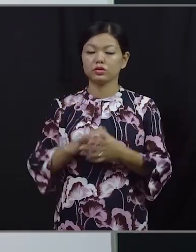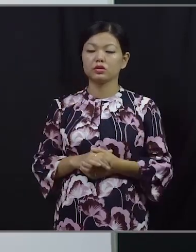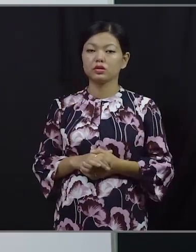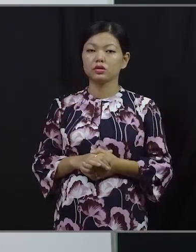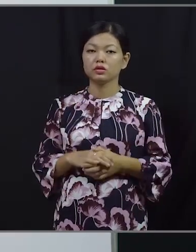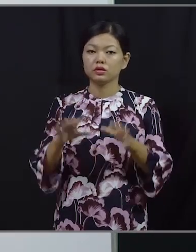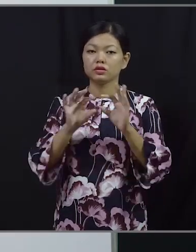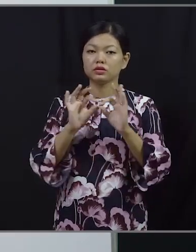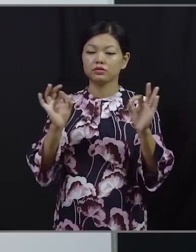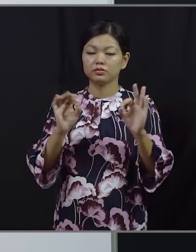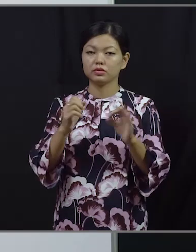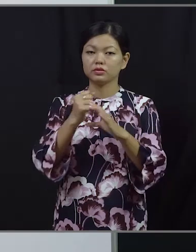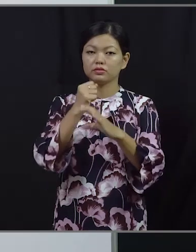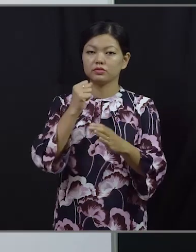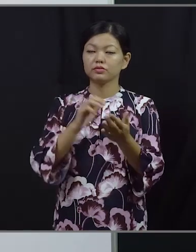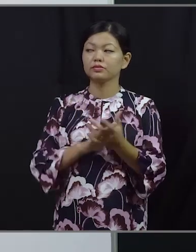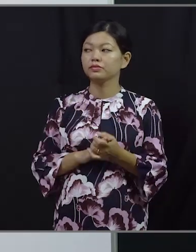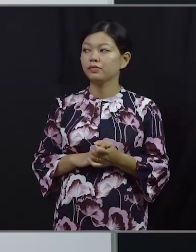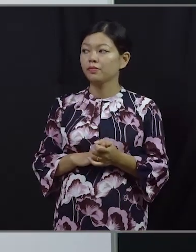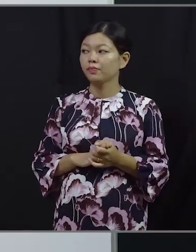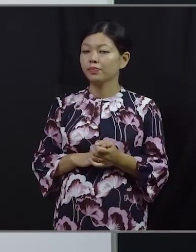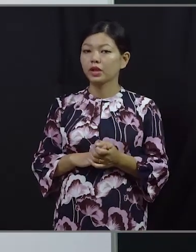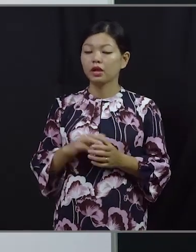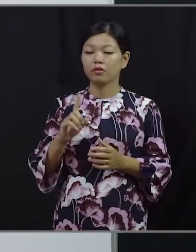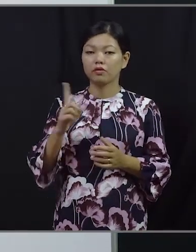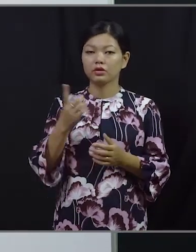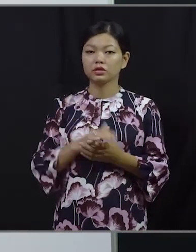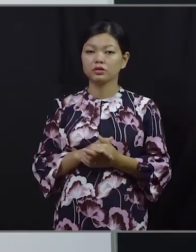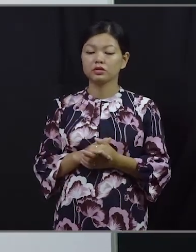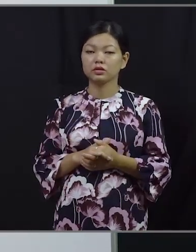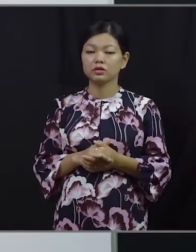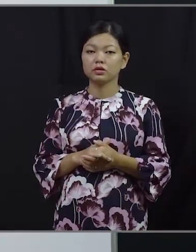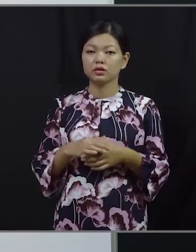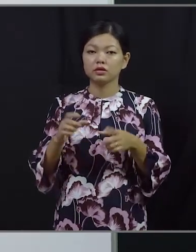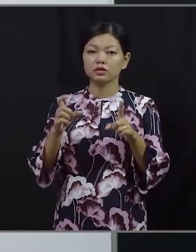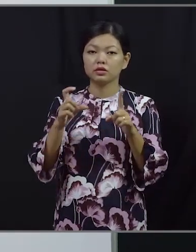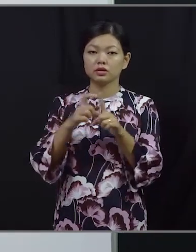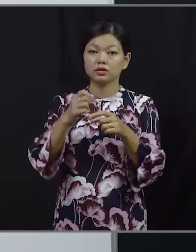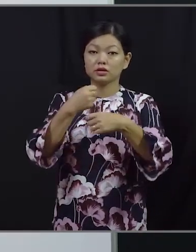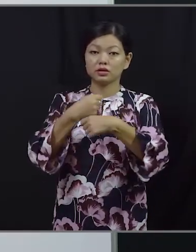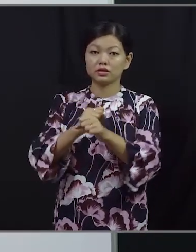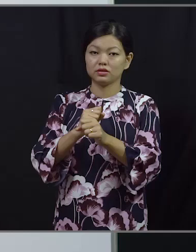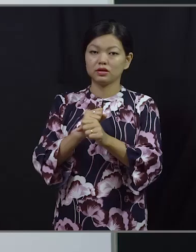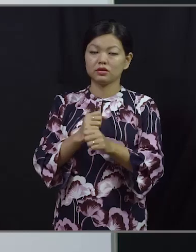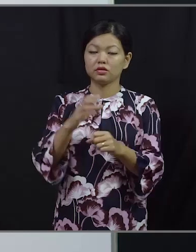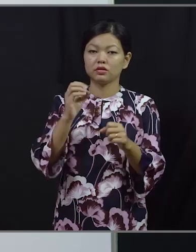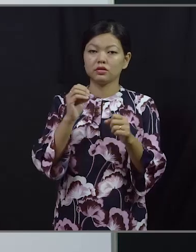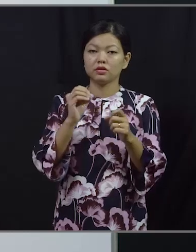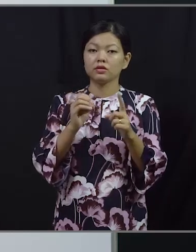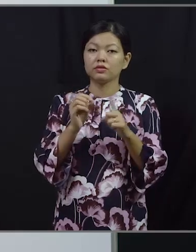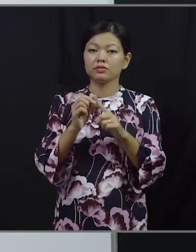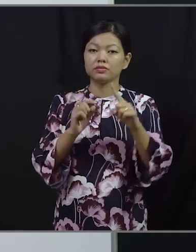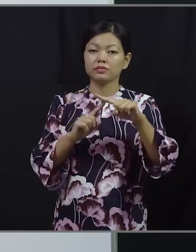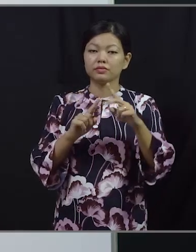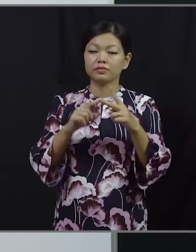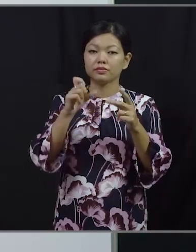simple microscope. Okay, so first what you have to know is, in case of designing that optical instruments, we use the method,